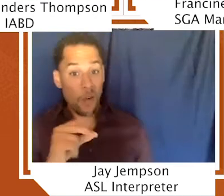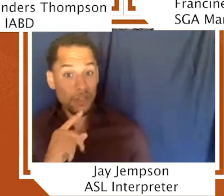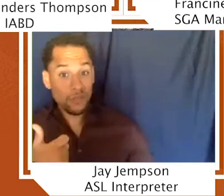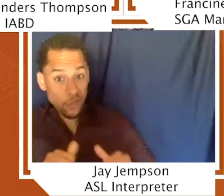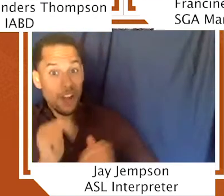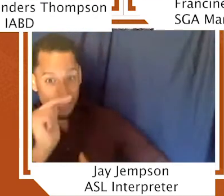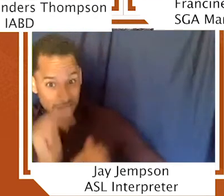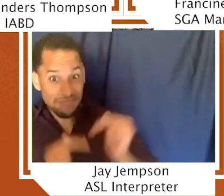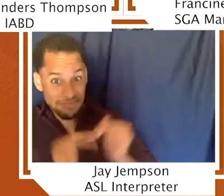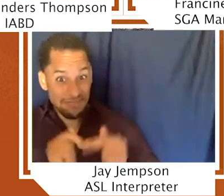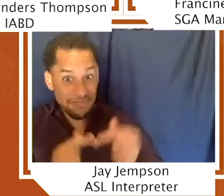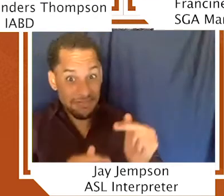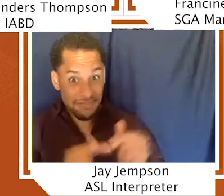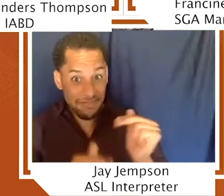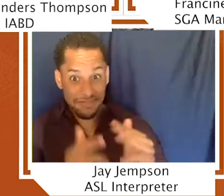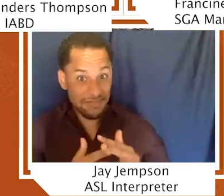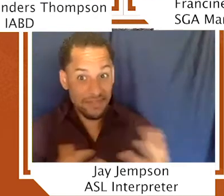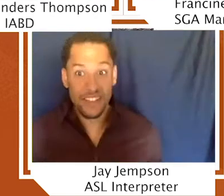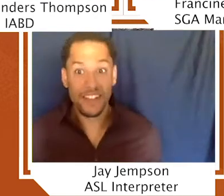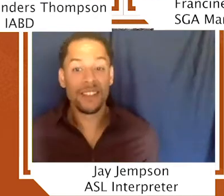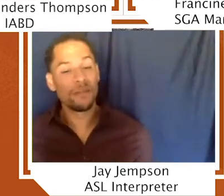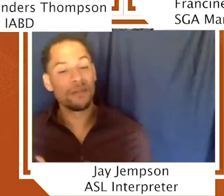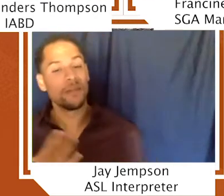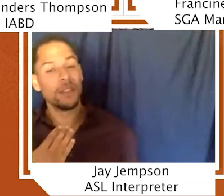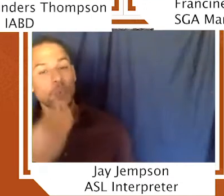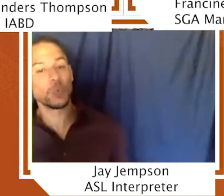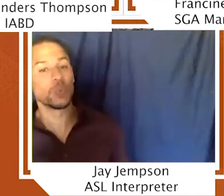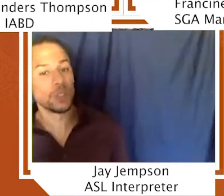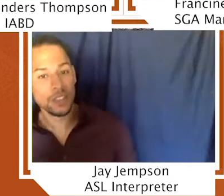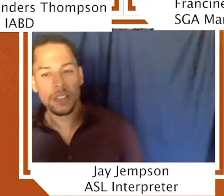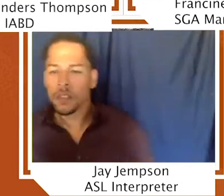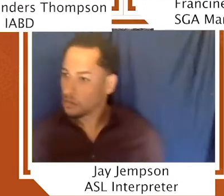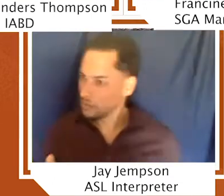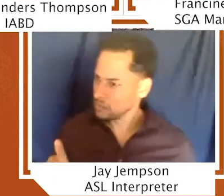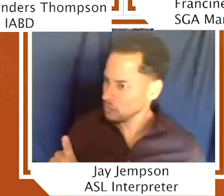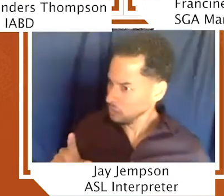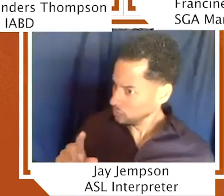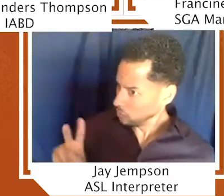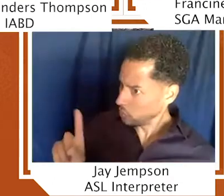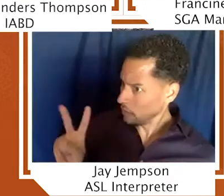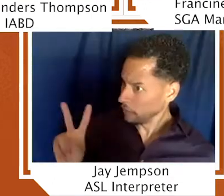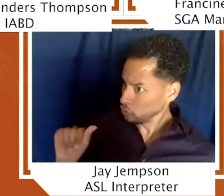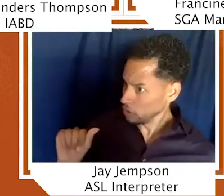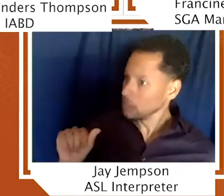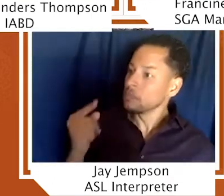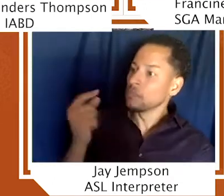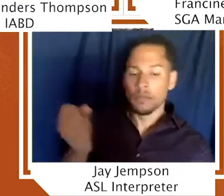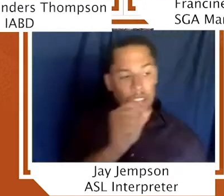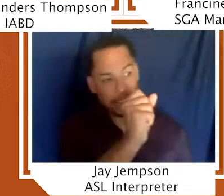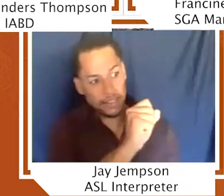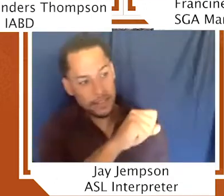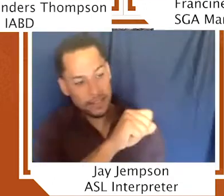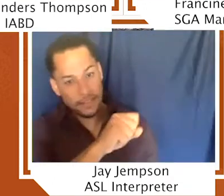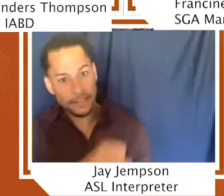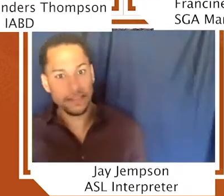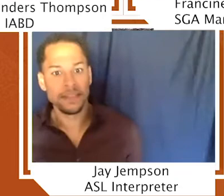HGTV. So it feels great. And that's in Virginia, right? Yep, in Virginia. So open space